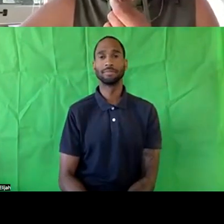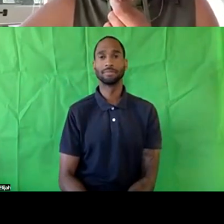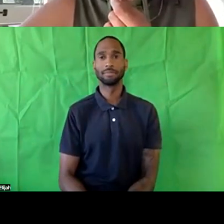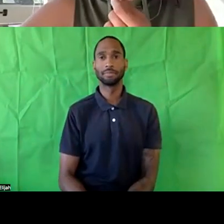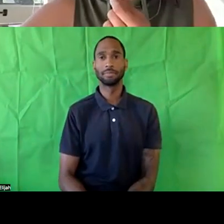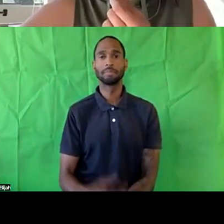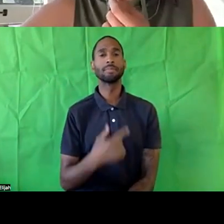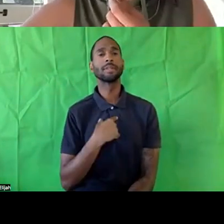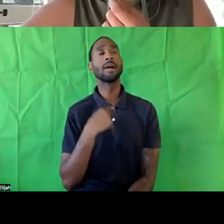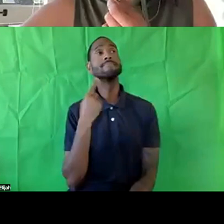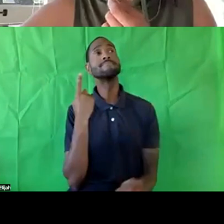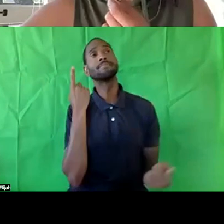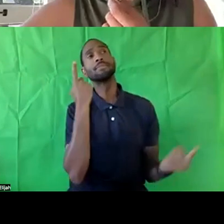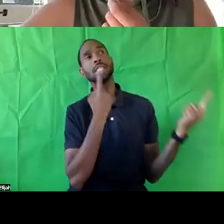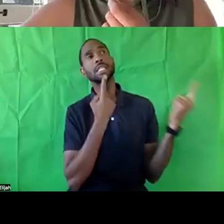I'm thinking